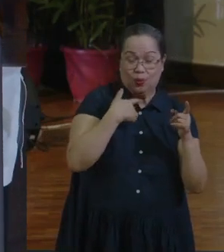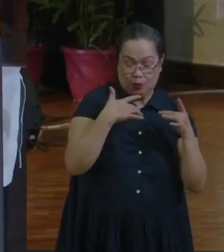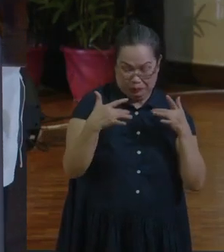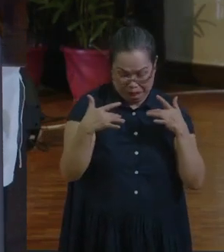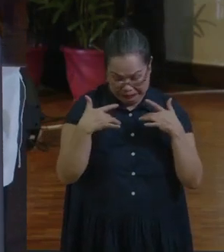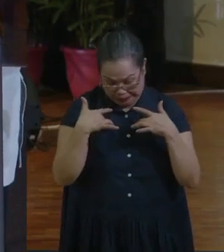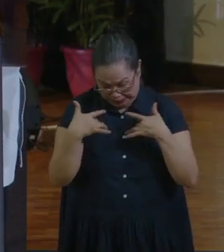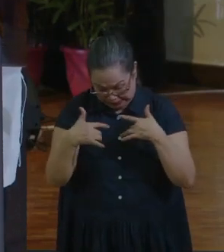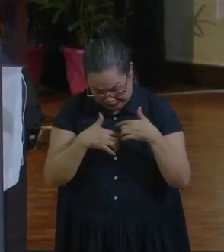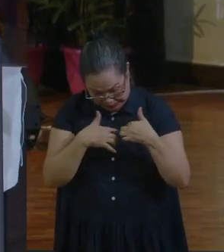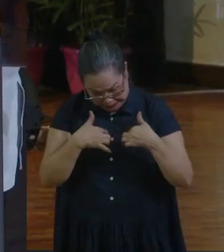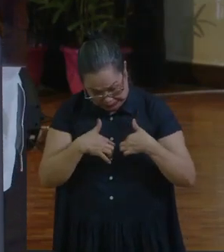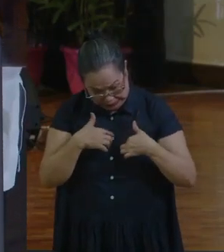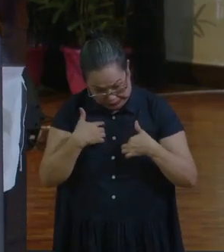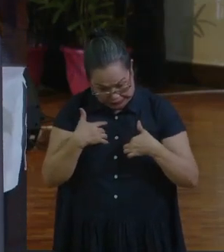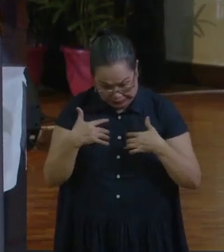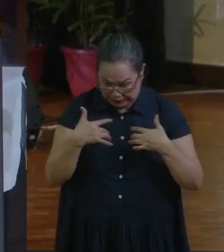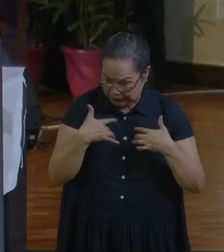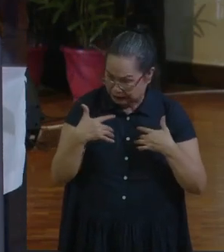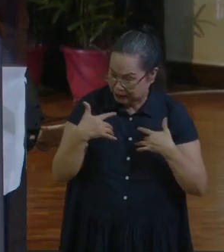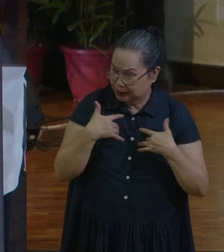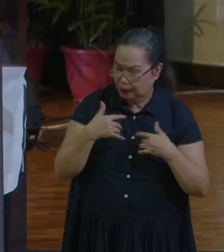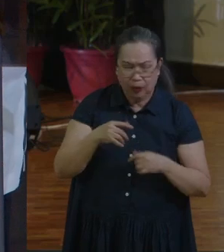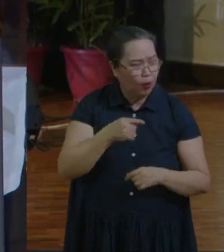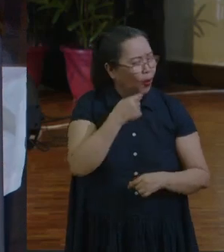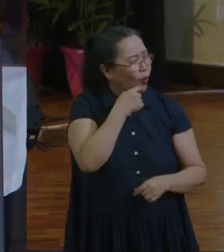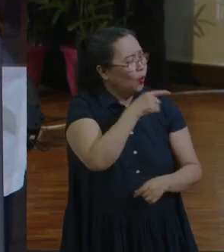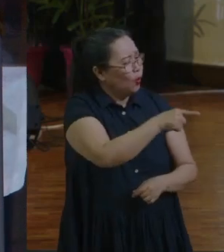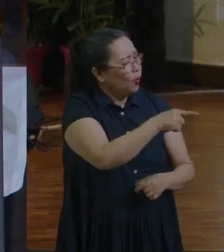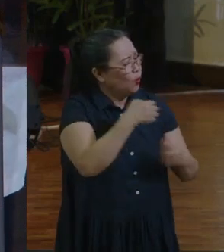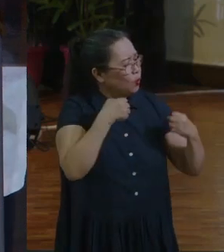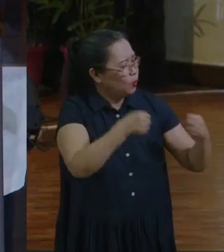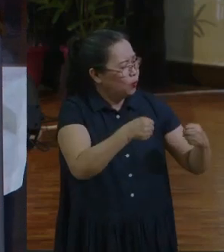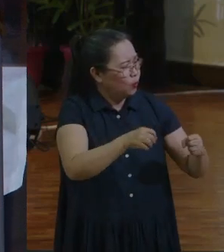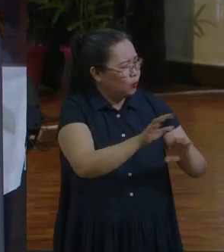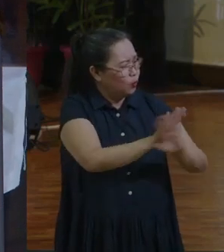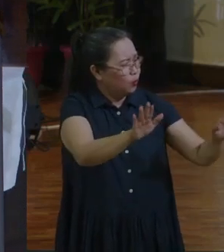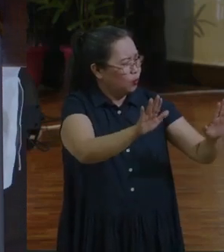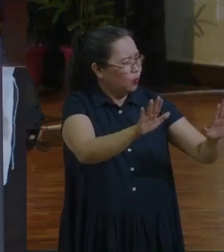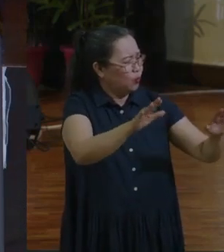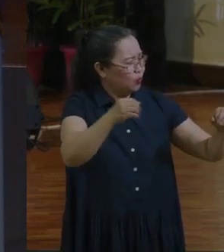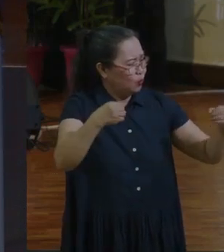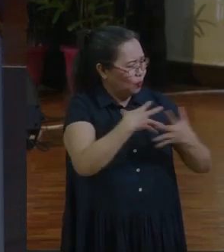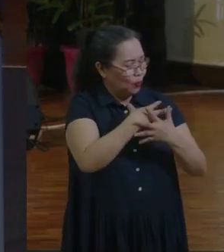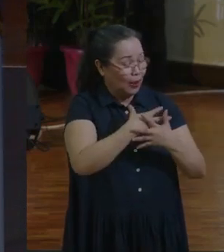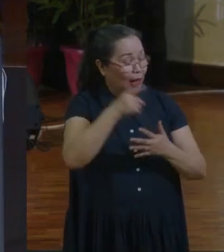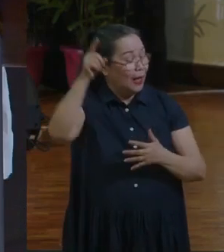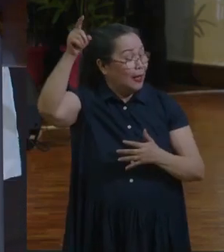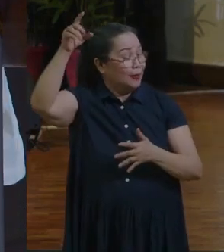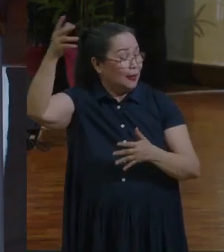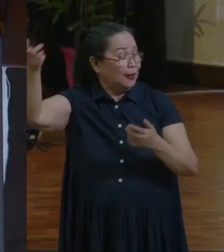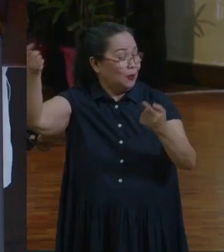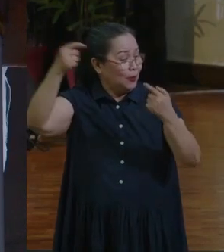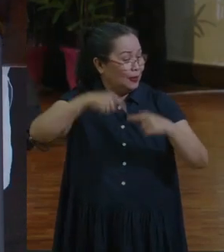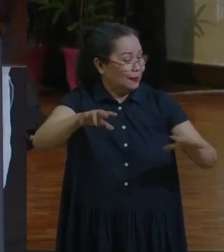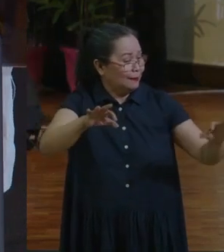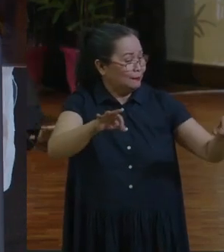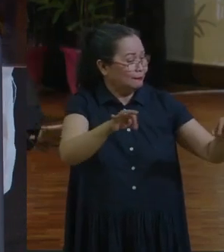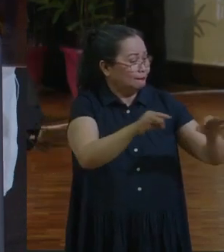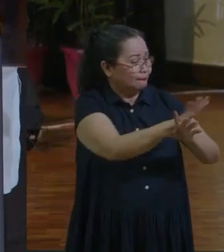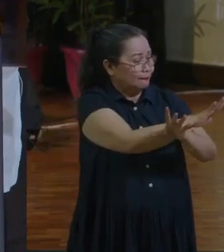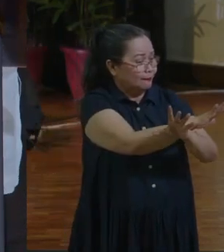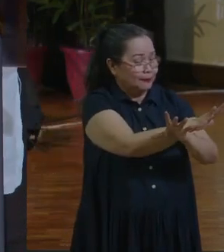heart, be strong, fear not. Behold, your God will come with vengeance. With